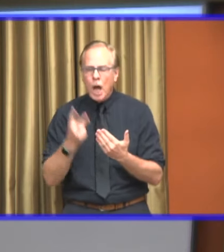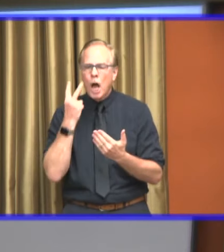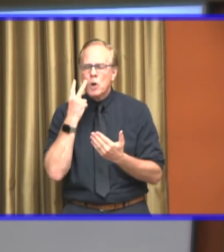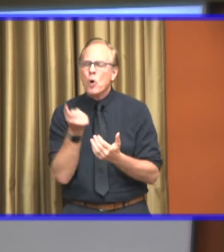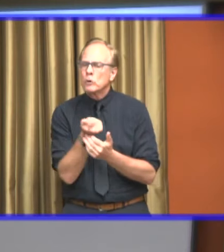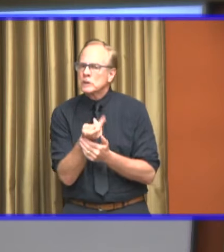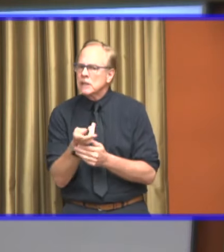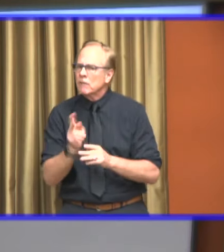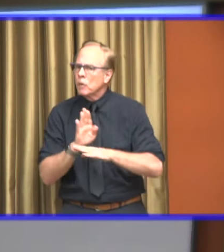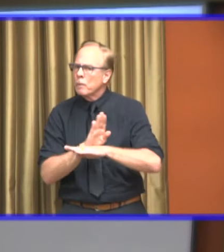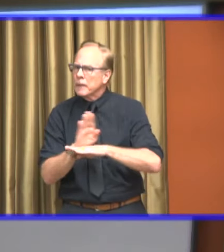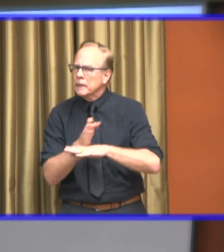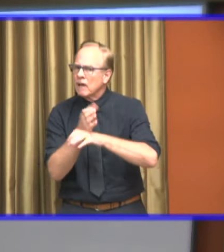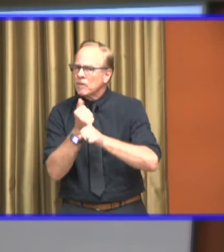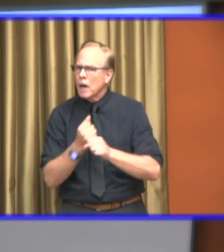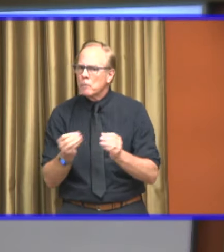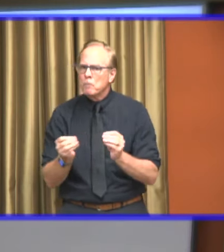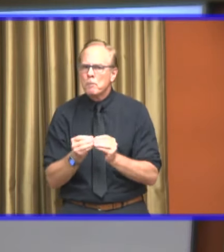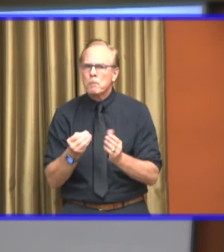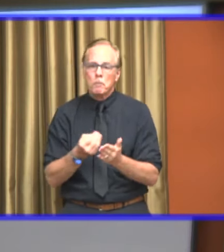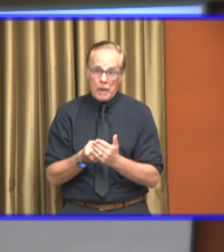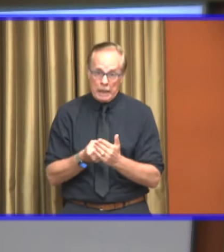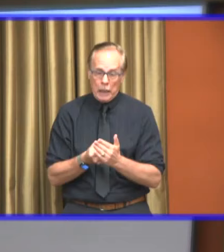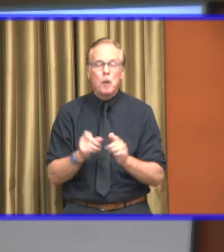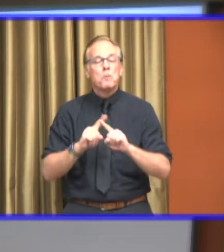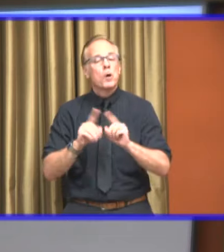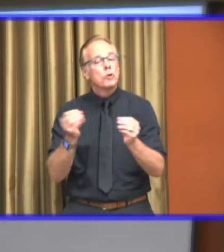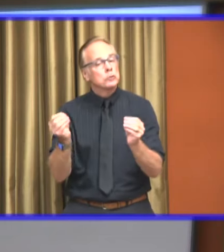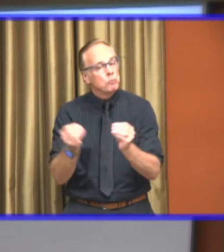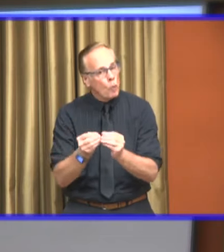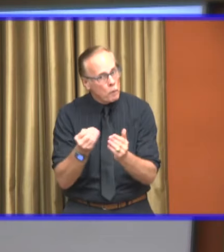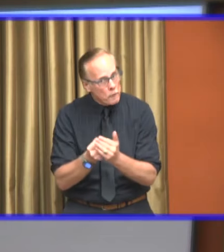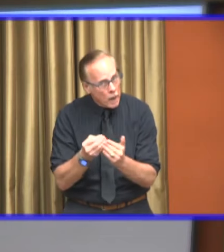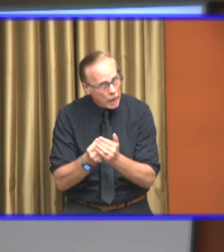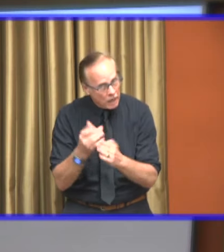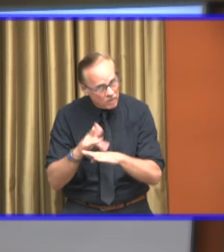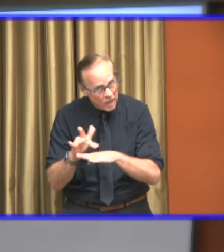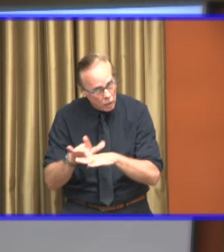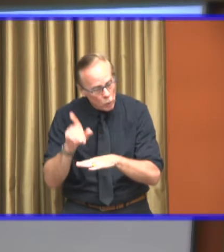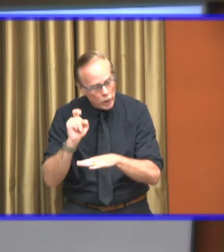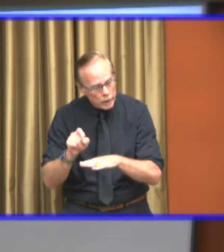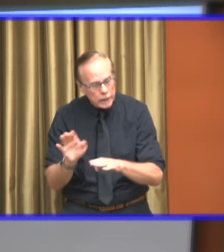but there's more money out there, and we need those small businesses to apply.